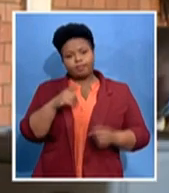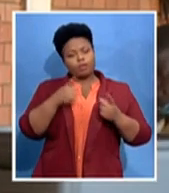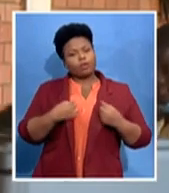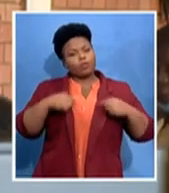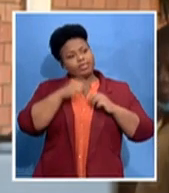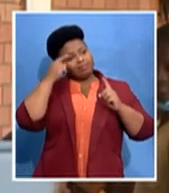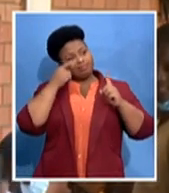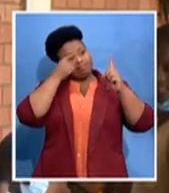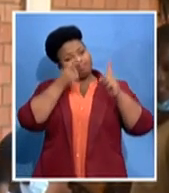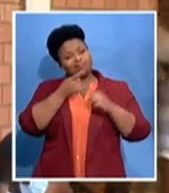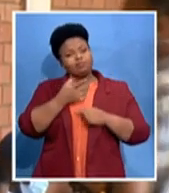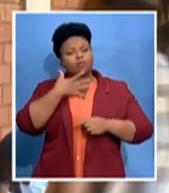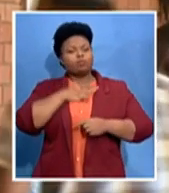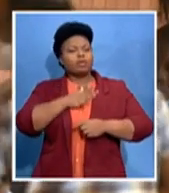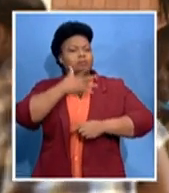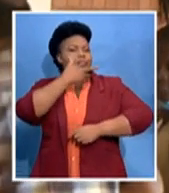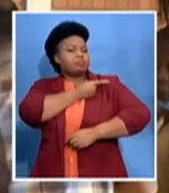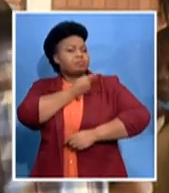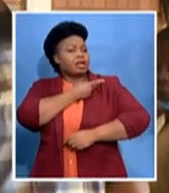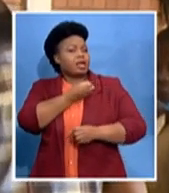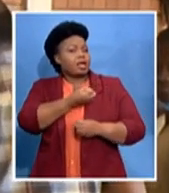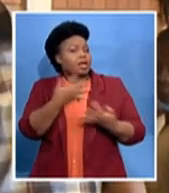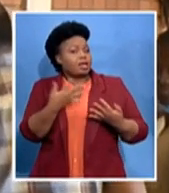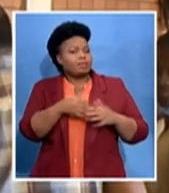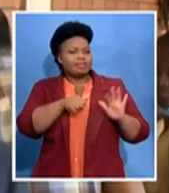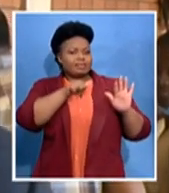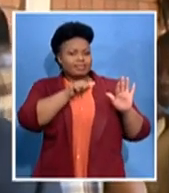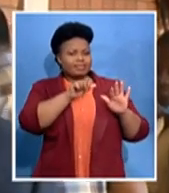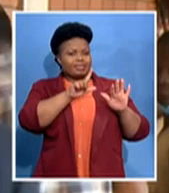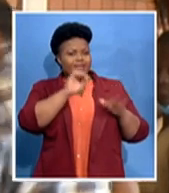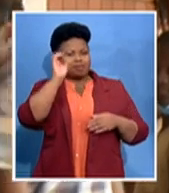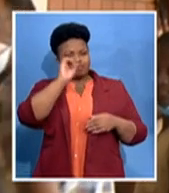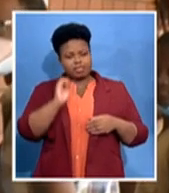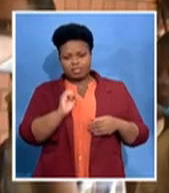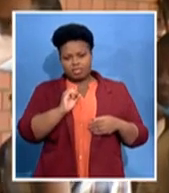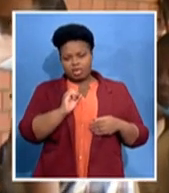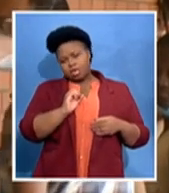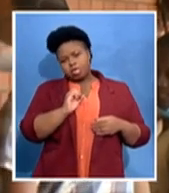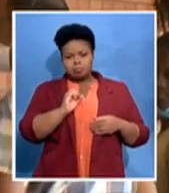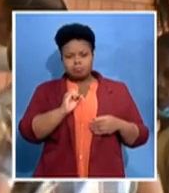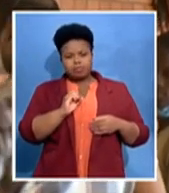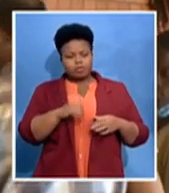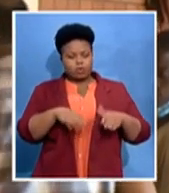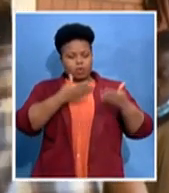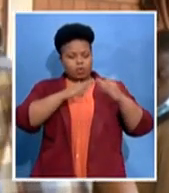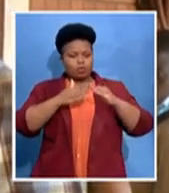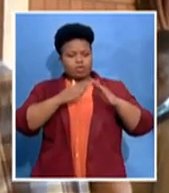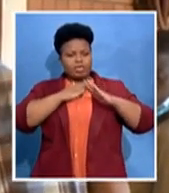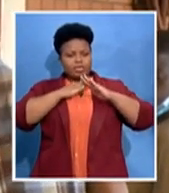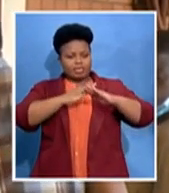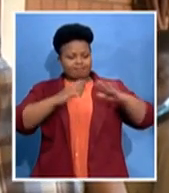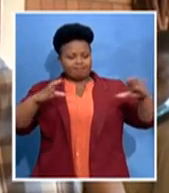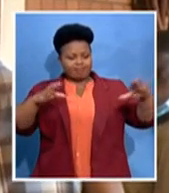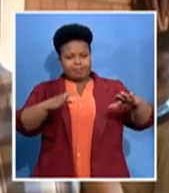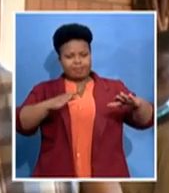of 67%, which is what we call the head population that we want to vaccinate. After that, we